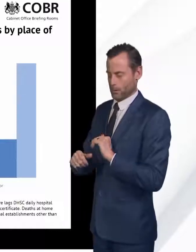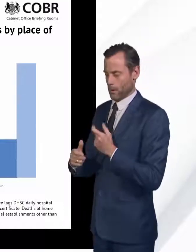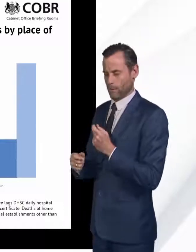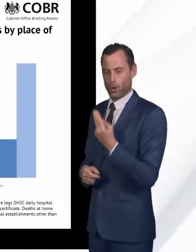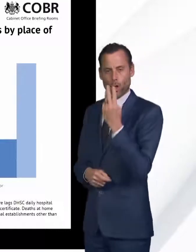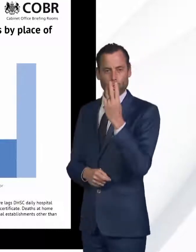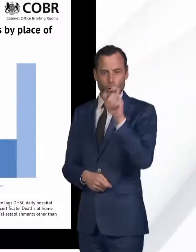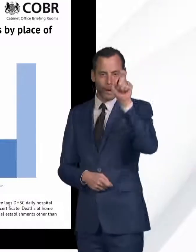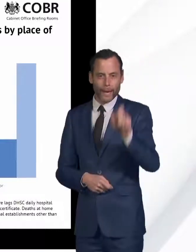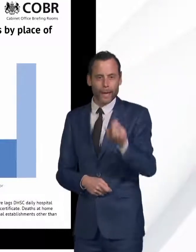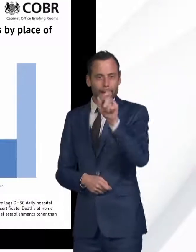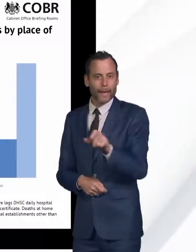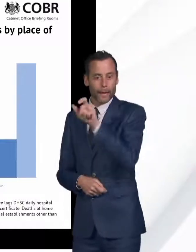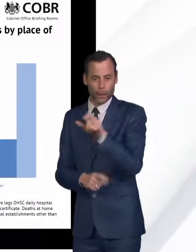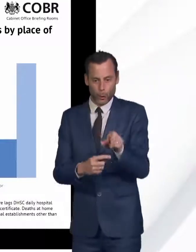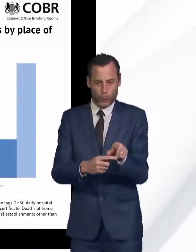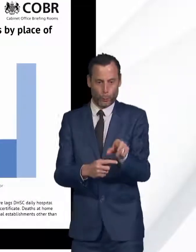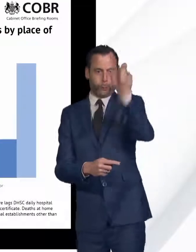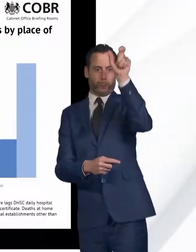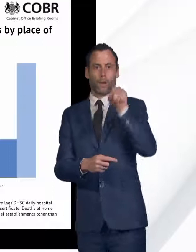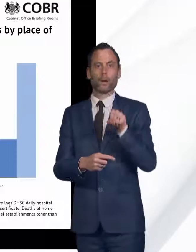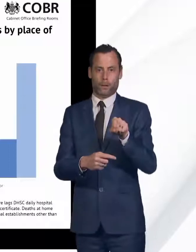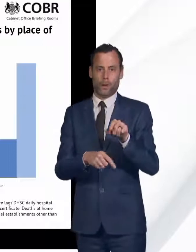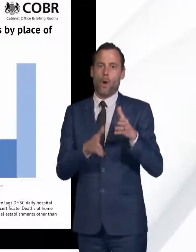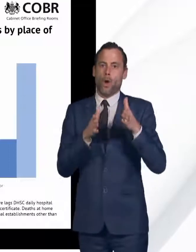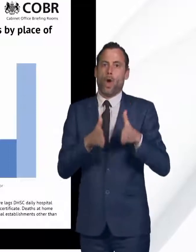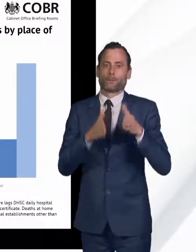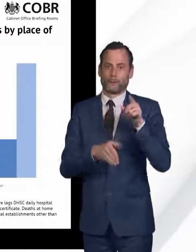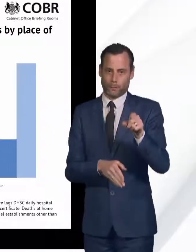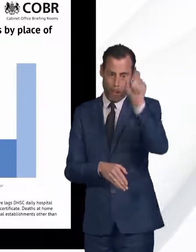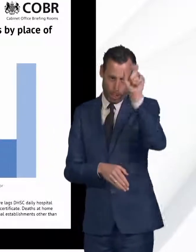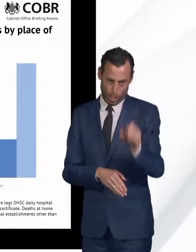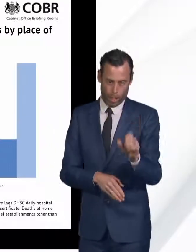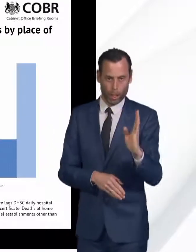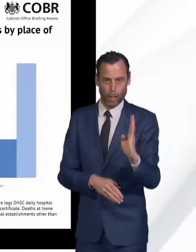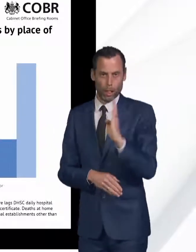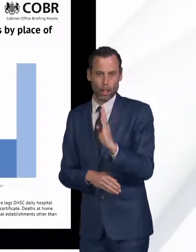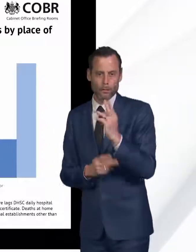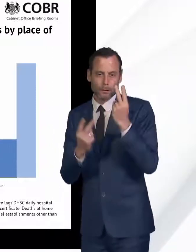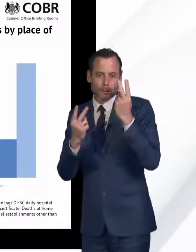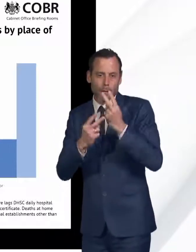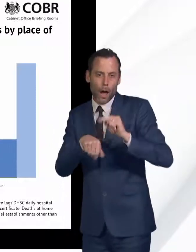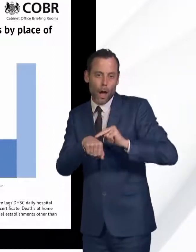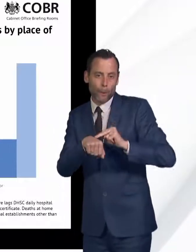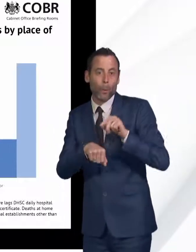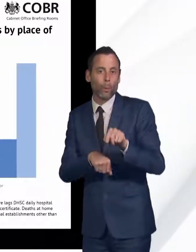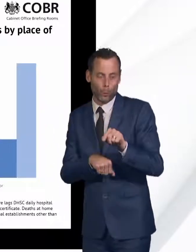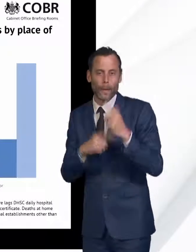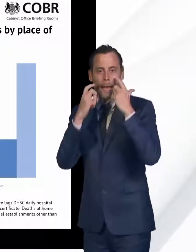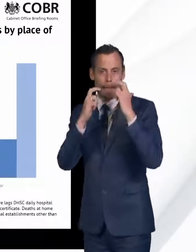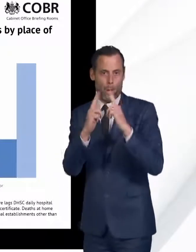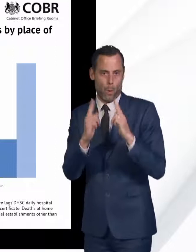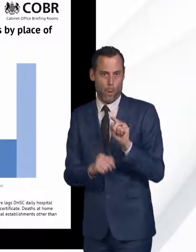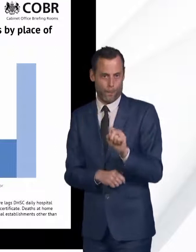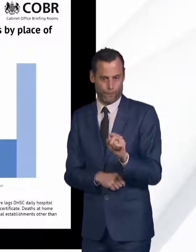smoky blue. Just to the left of that is people who died with COVID in care homes.